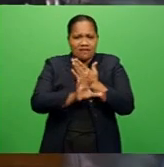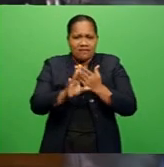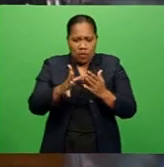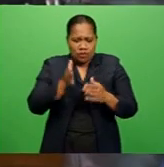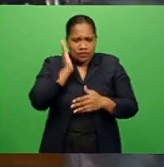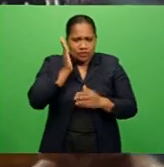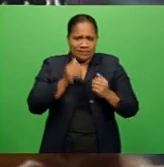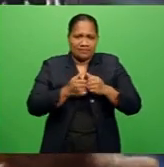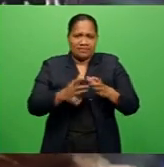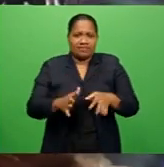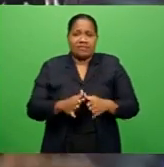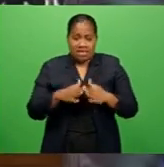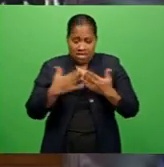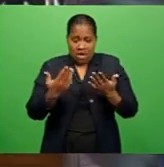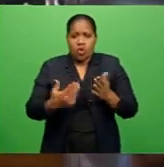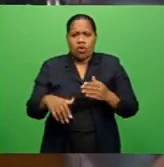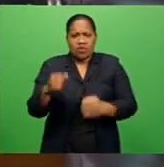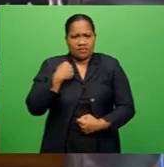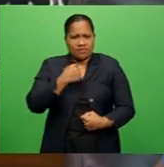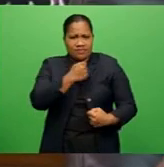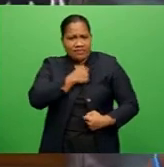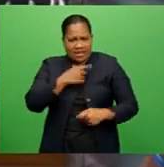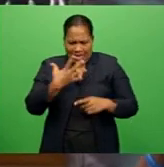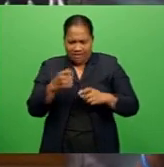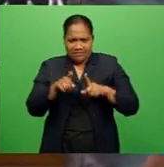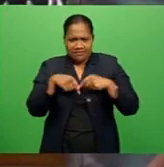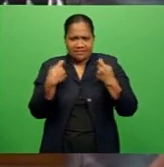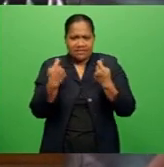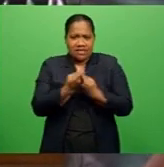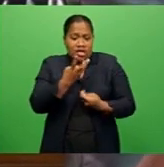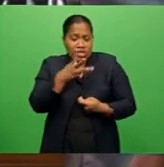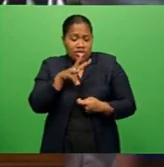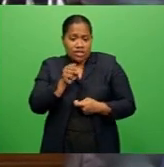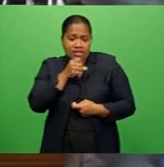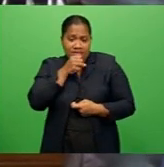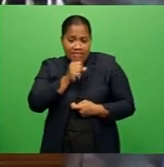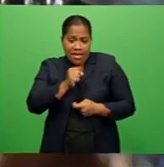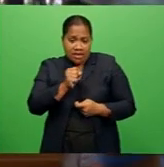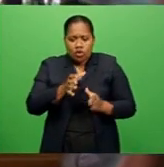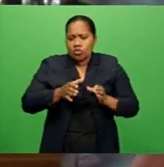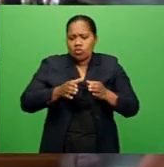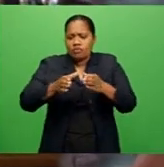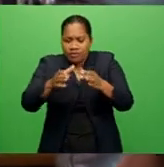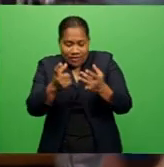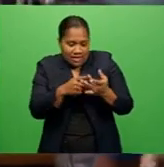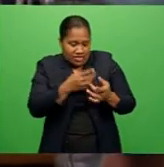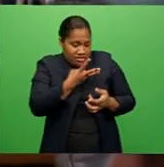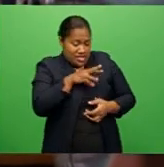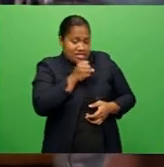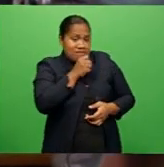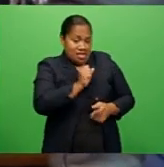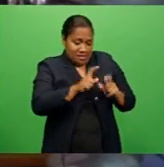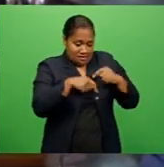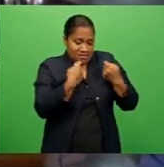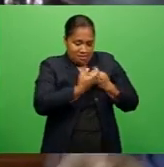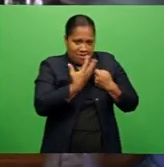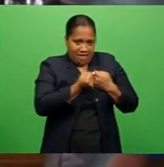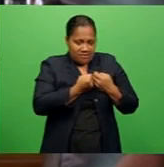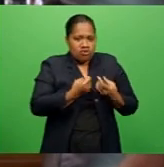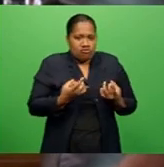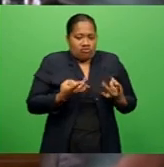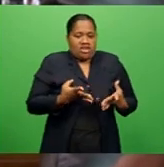first 30-man team. Another 2 30-man team are on standby to be deployed